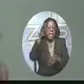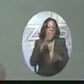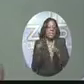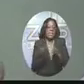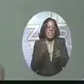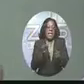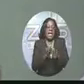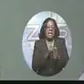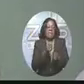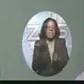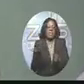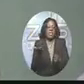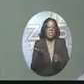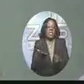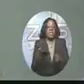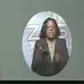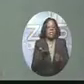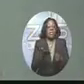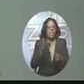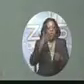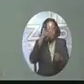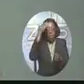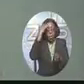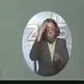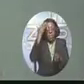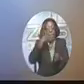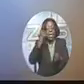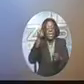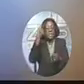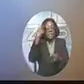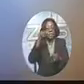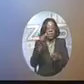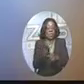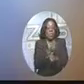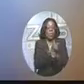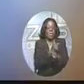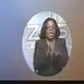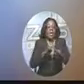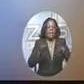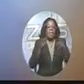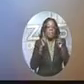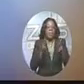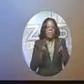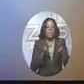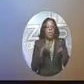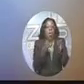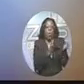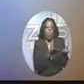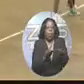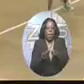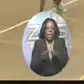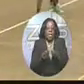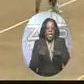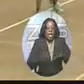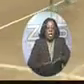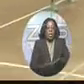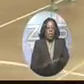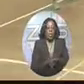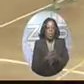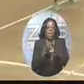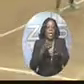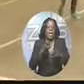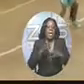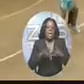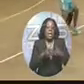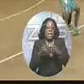he thought was possible, that he needed to in order to secure the win. The New Providence Women's Basketball Association kicked off their 2015 season last